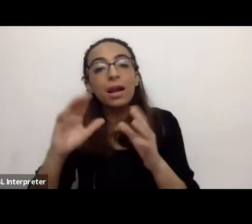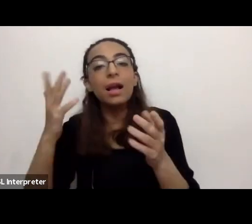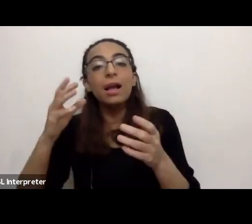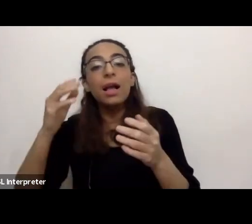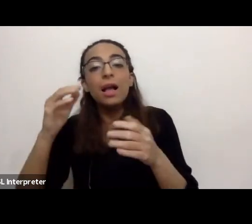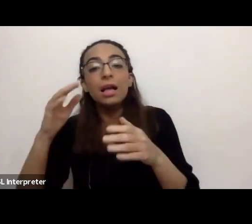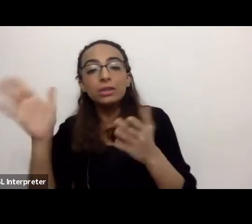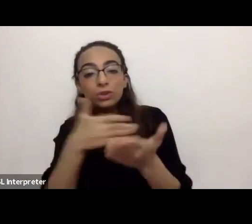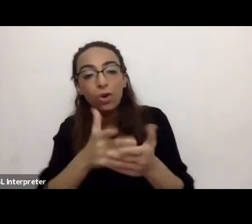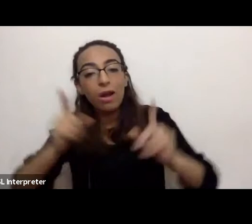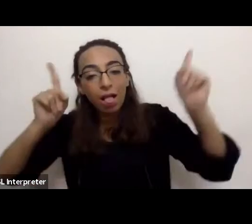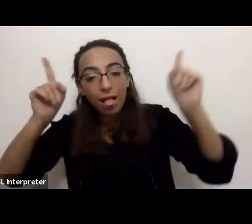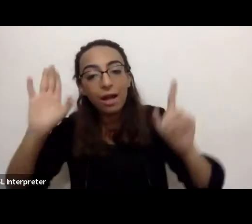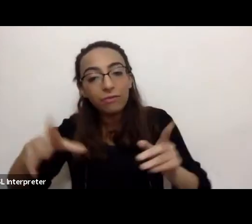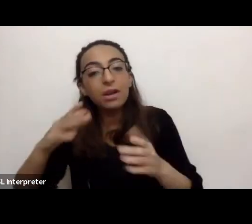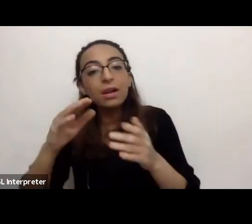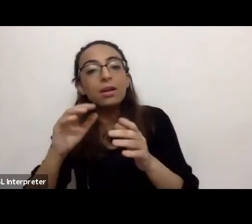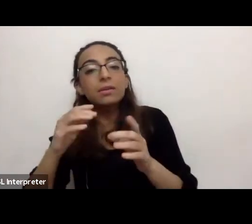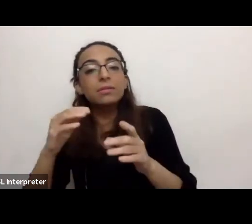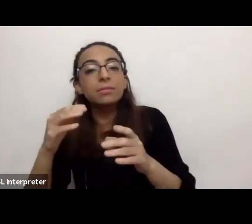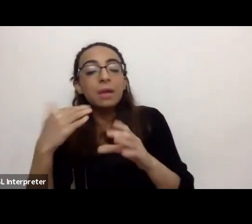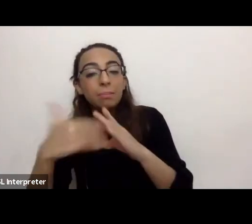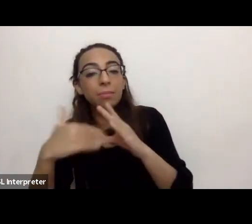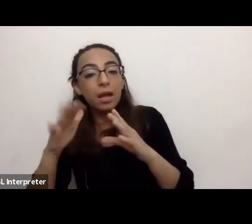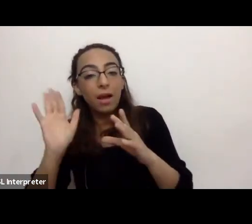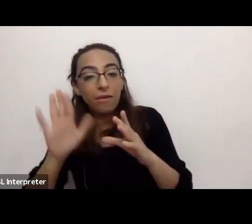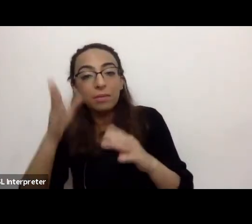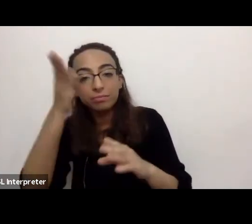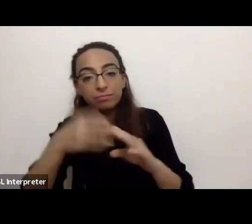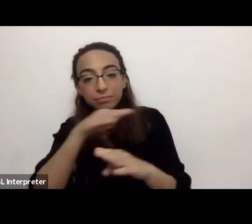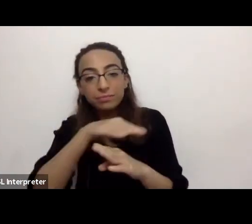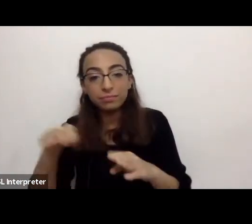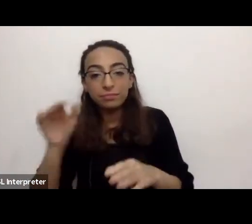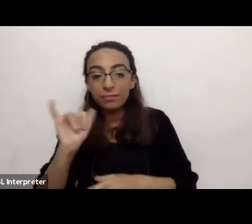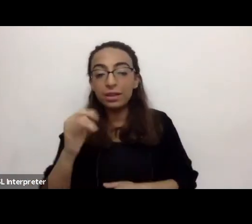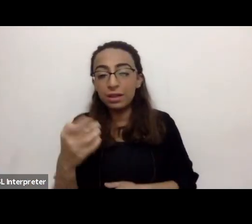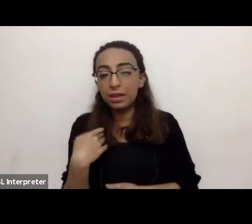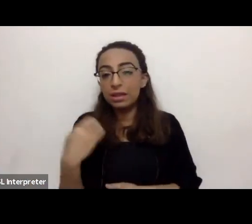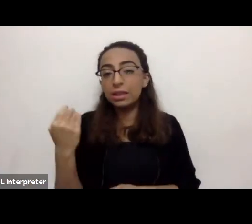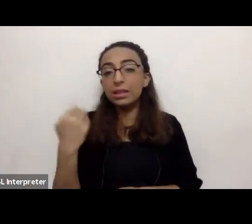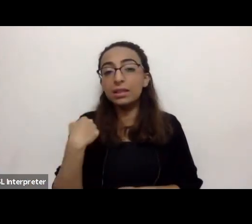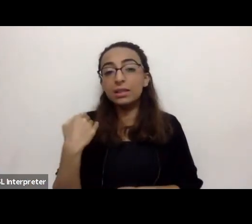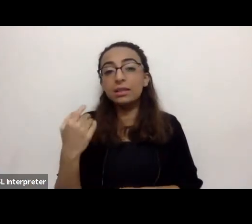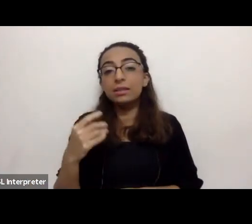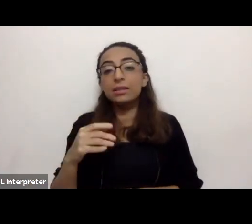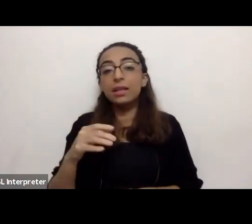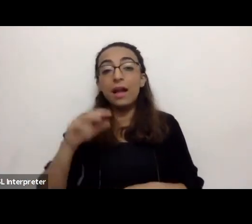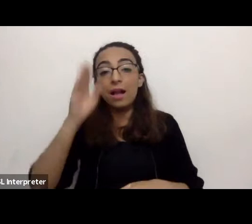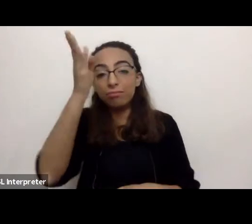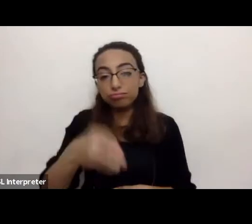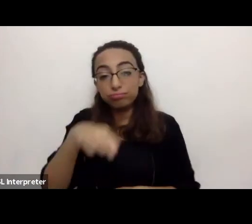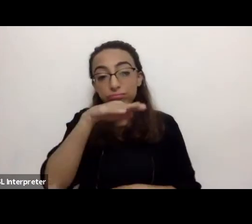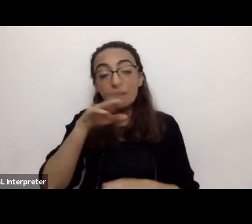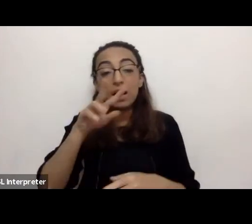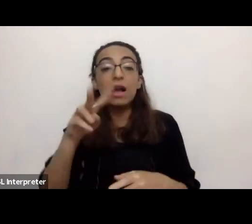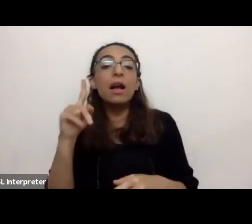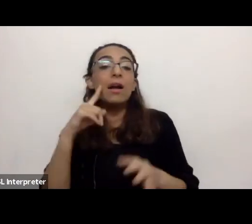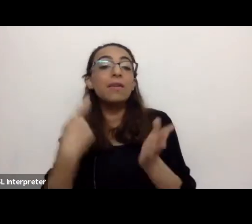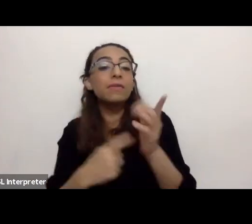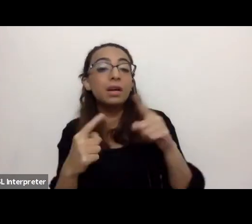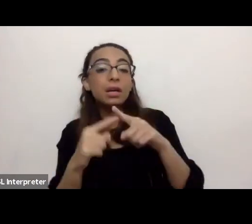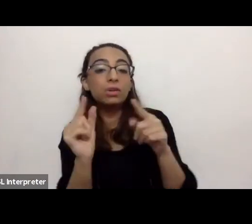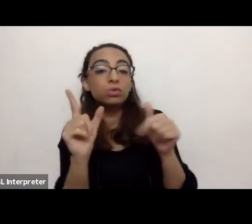concerts. Right now, we've just launched a virtual museum, which is going to be the